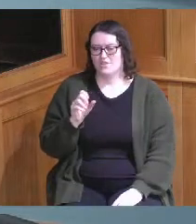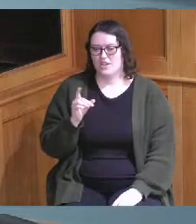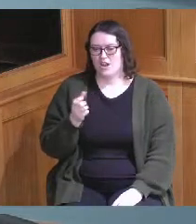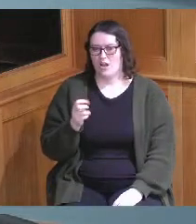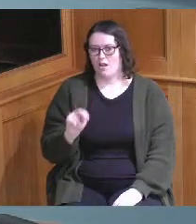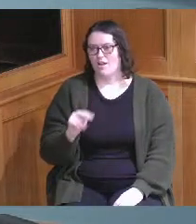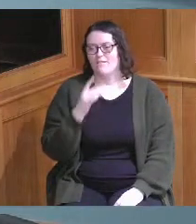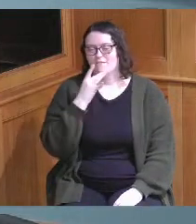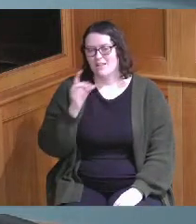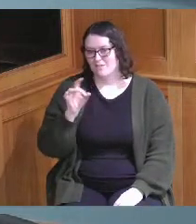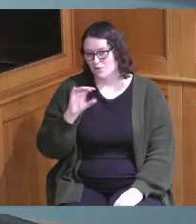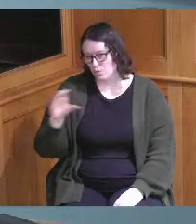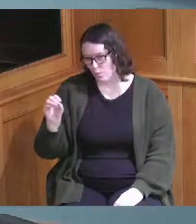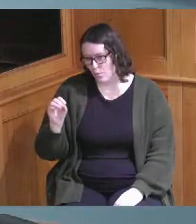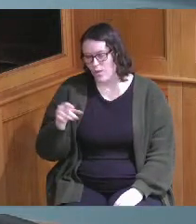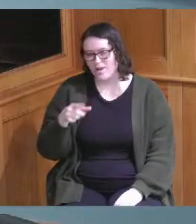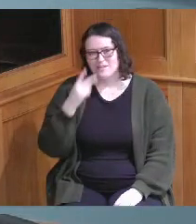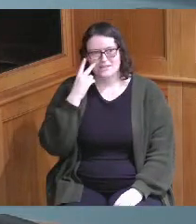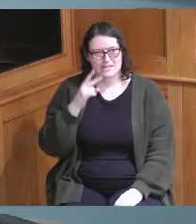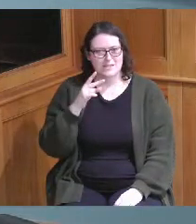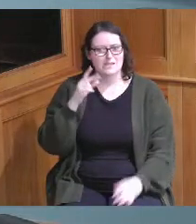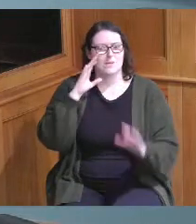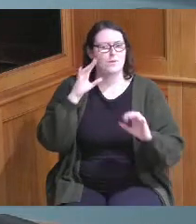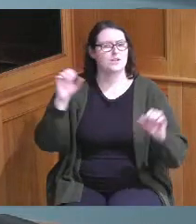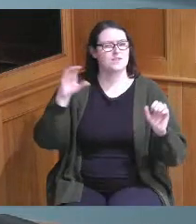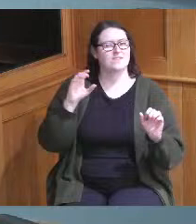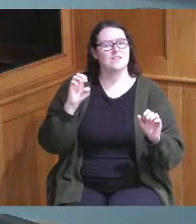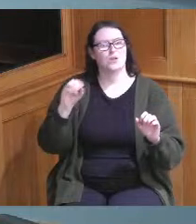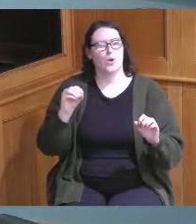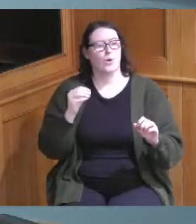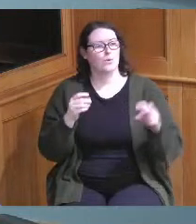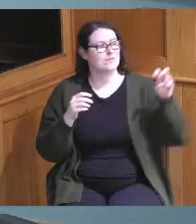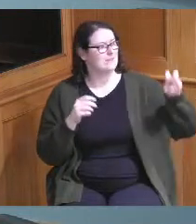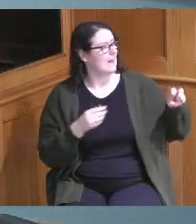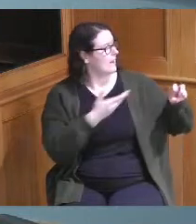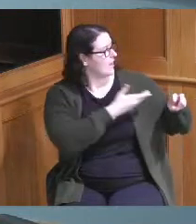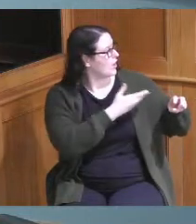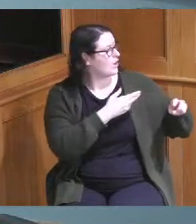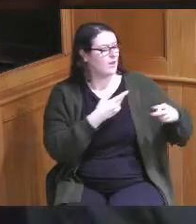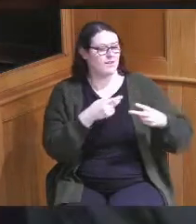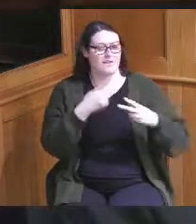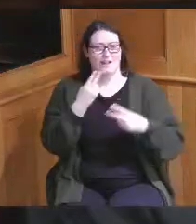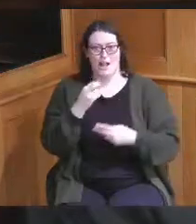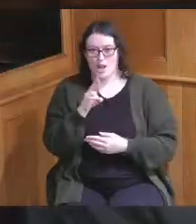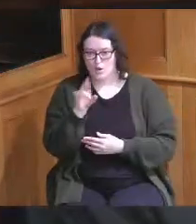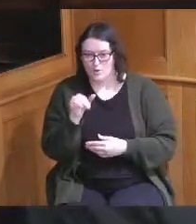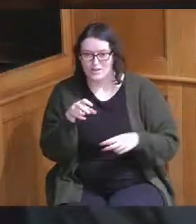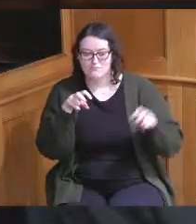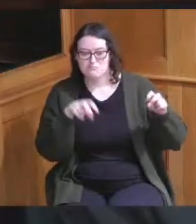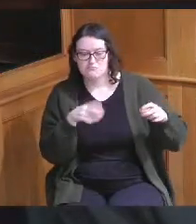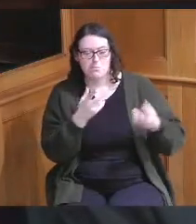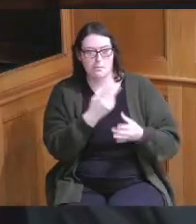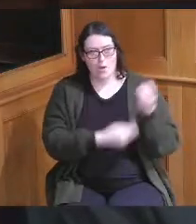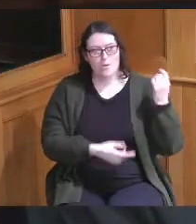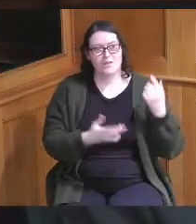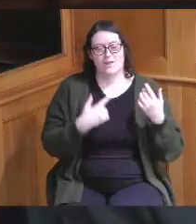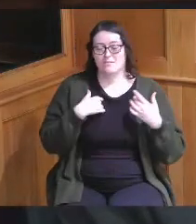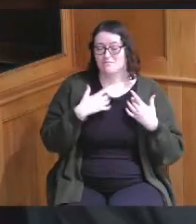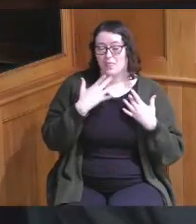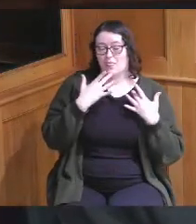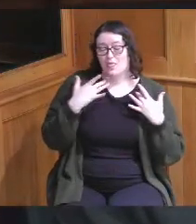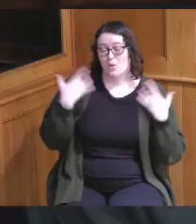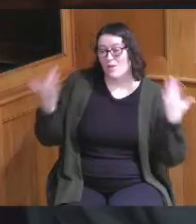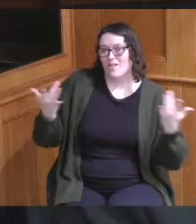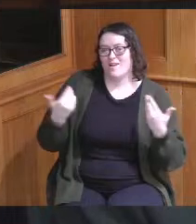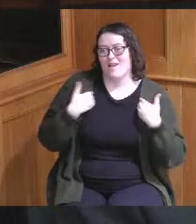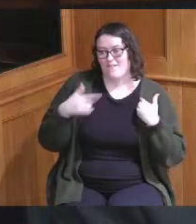Corporation. I know that I see the president and CEO is out in the audience. Harry is also here. I am delighted to have this on